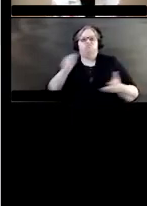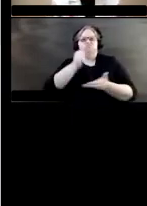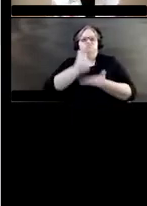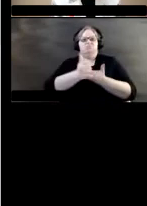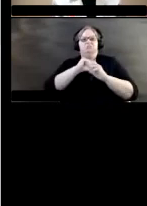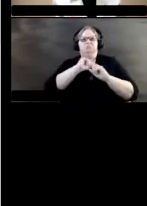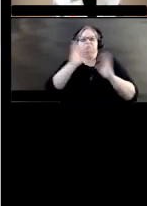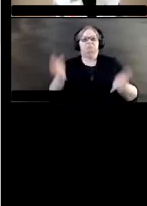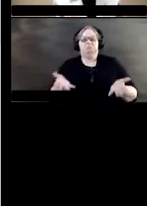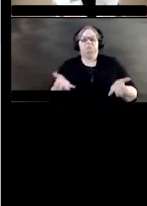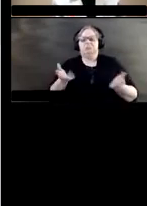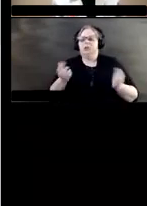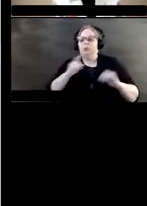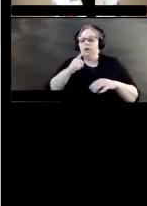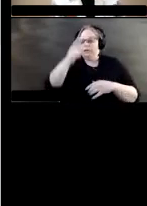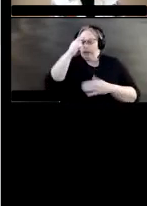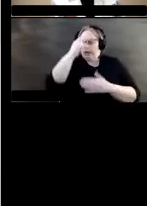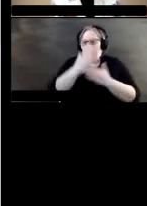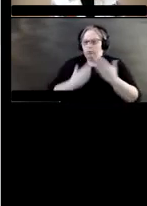that is based on,